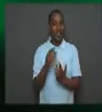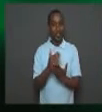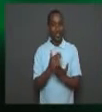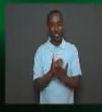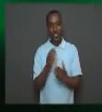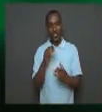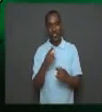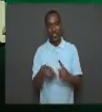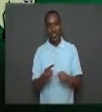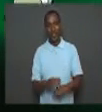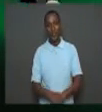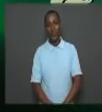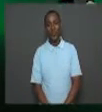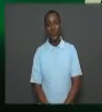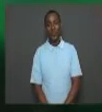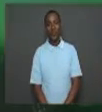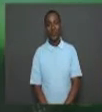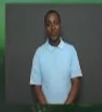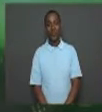lesson.